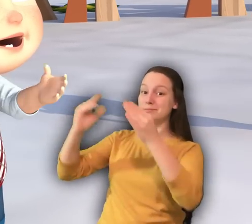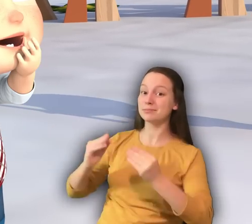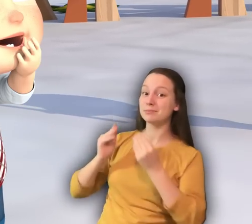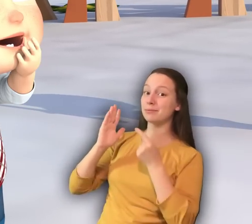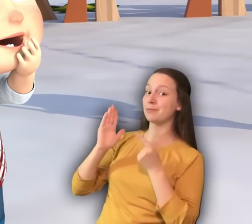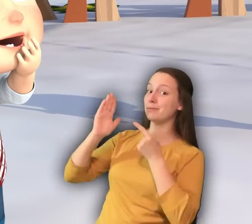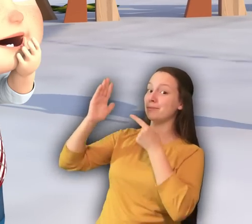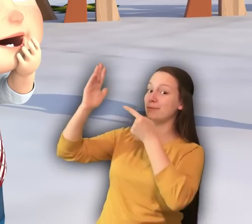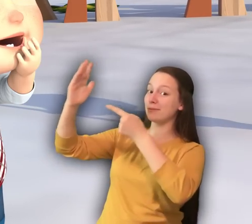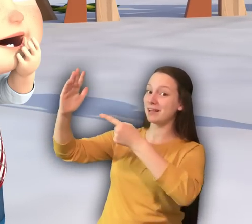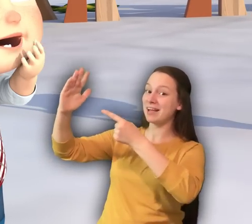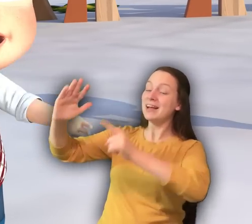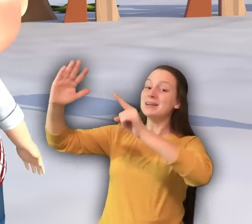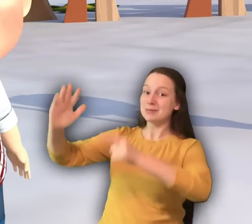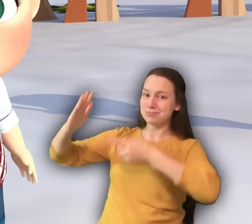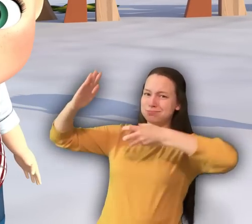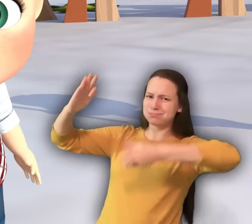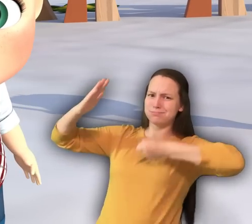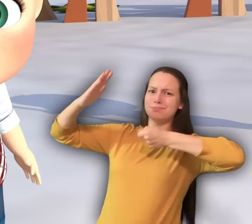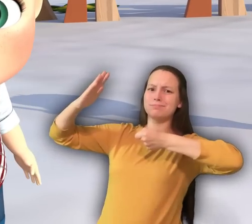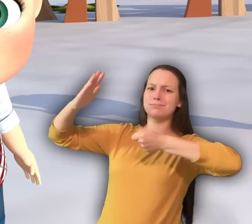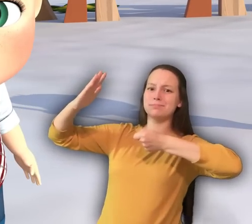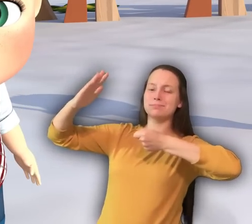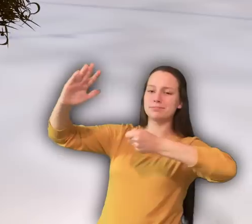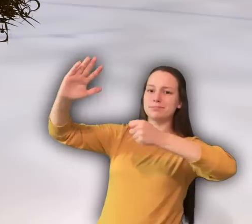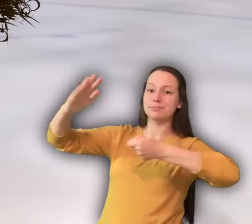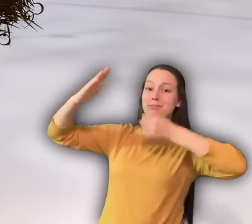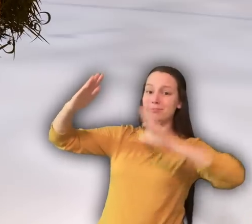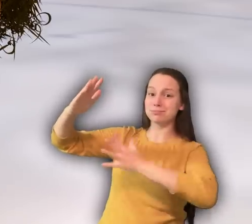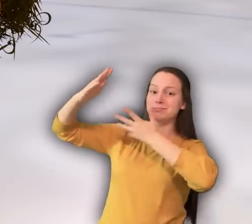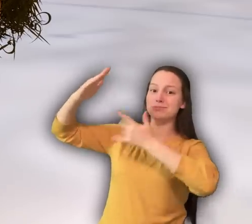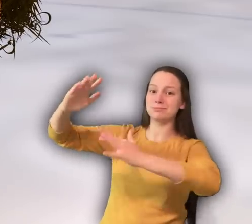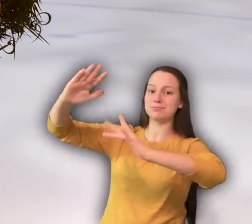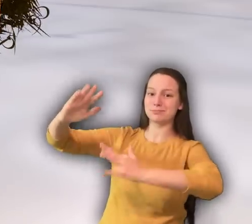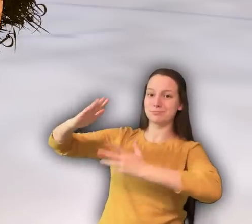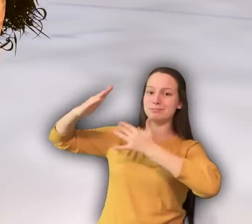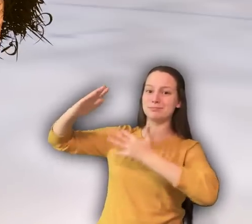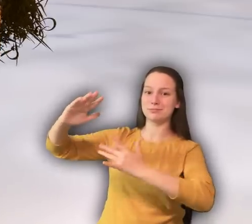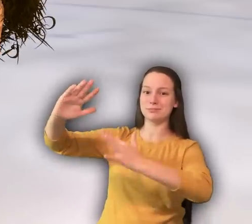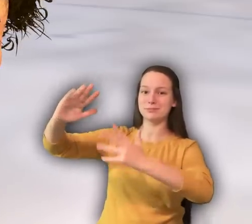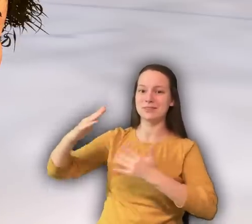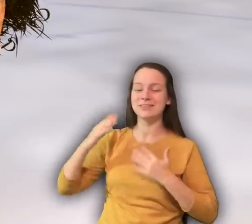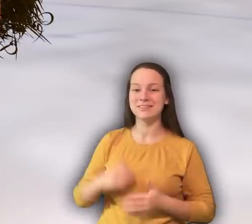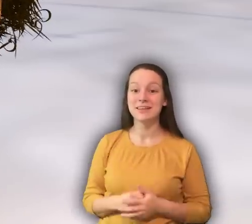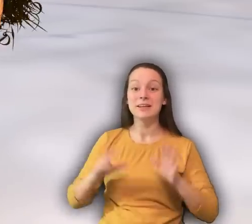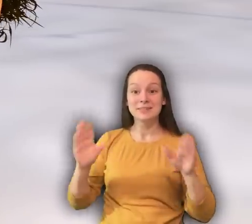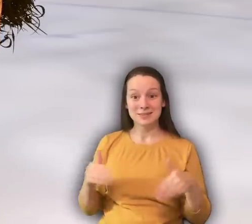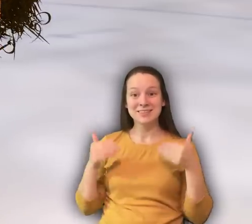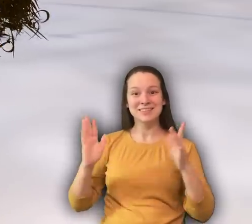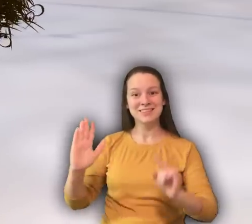kite up high until it reaches Sky you hold your kite and blow blow blow the wind blows around